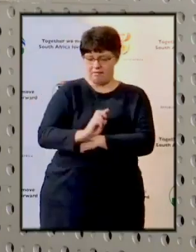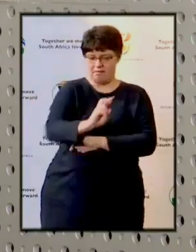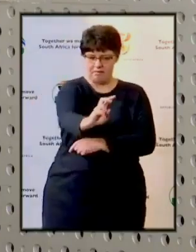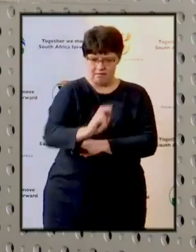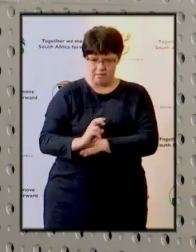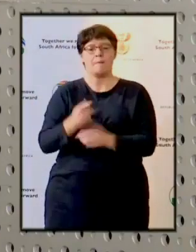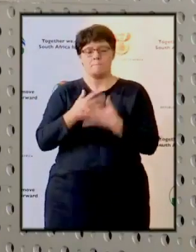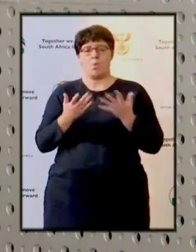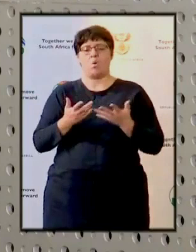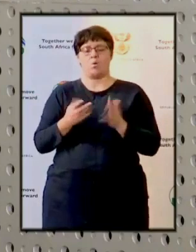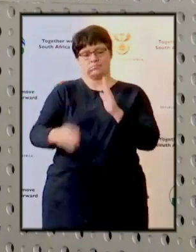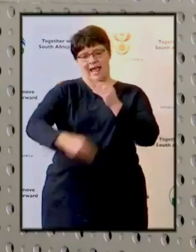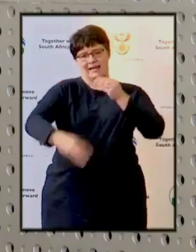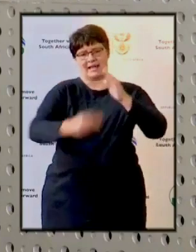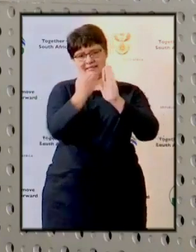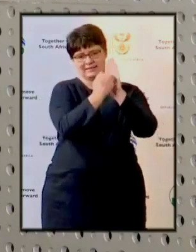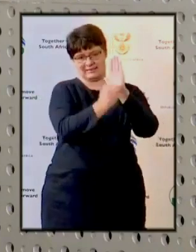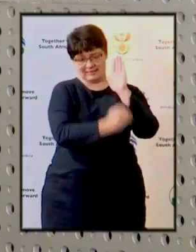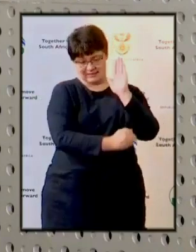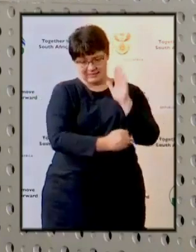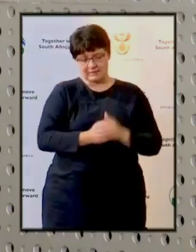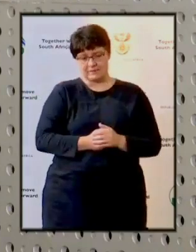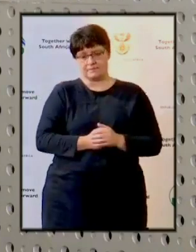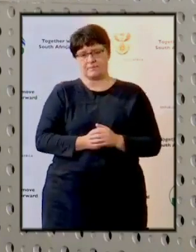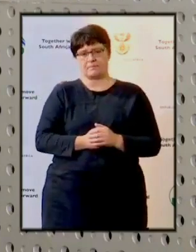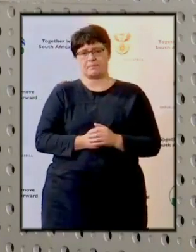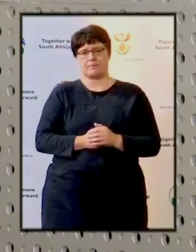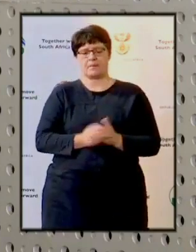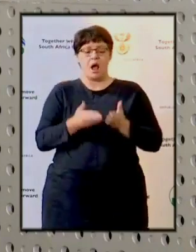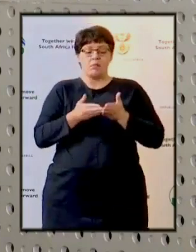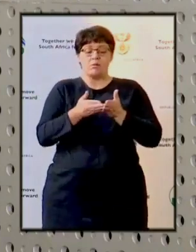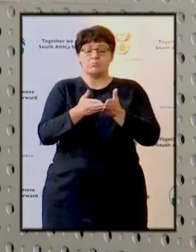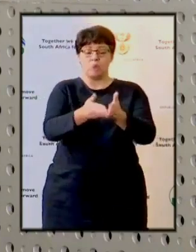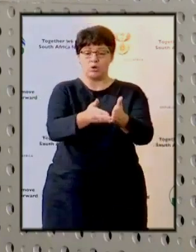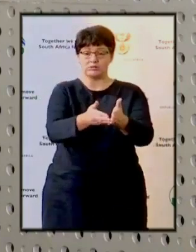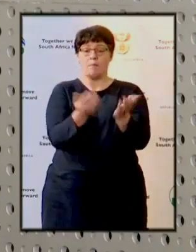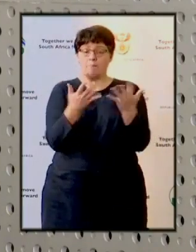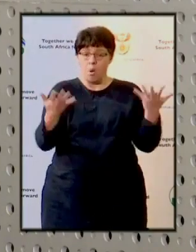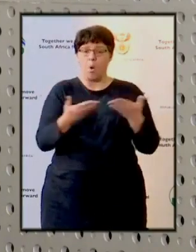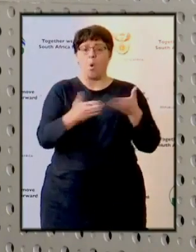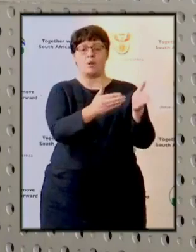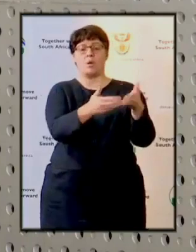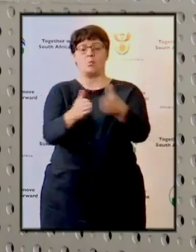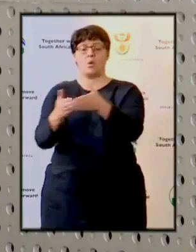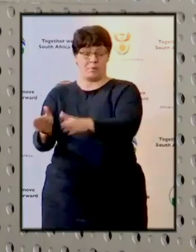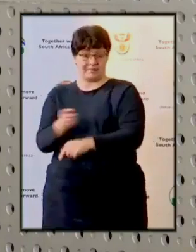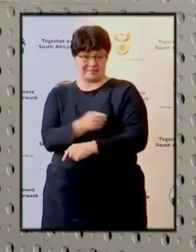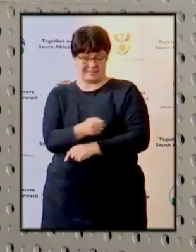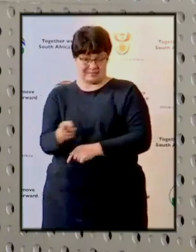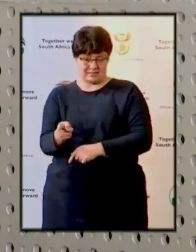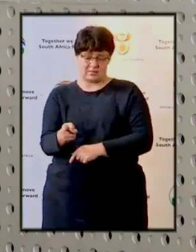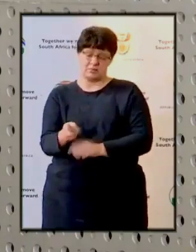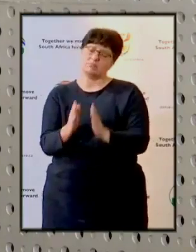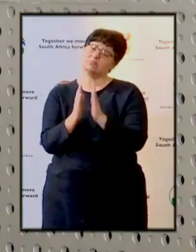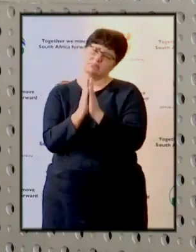countries. While many more of our port facilities will be opening, I wish to make an appeal to